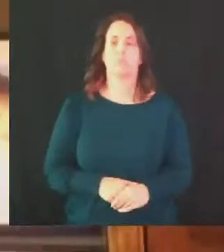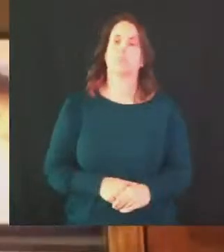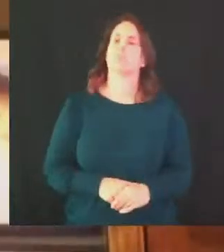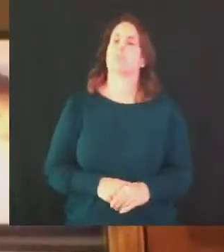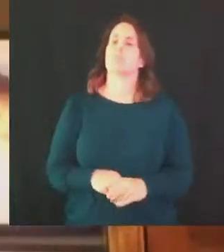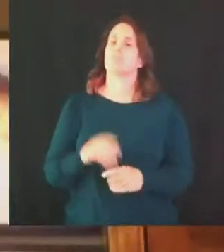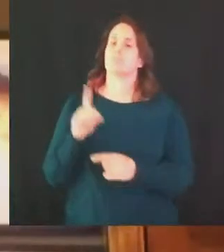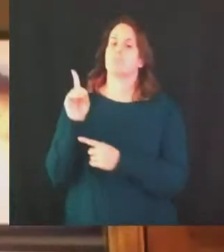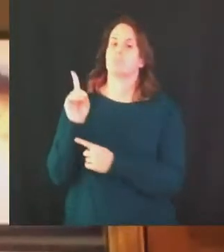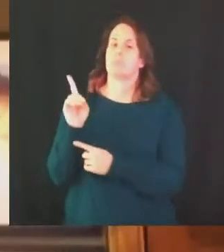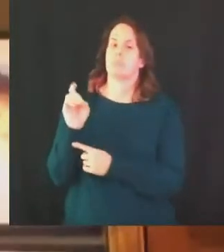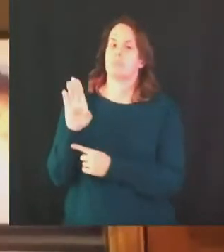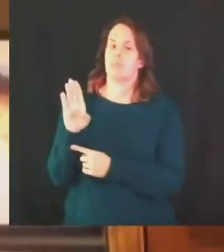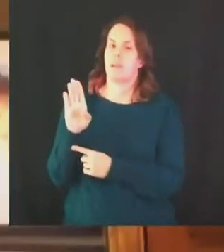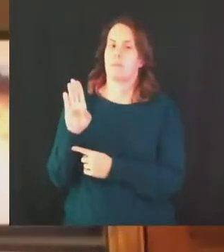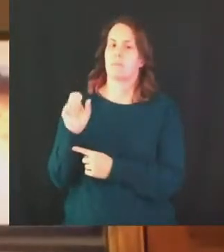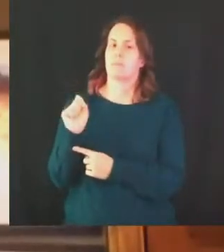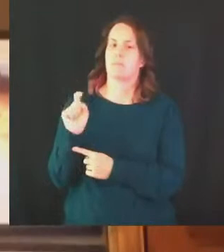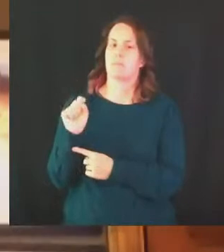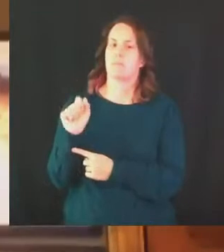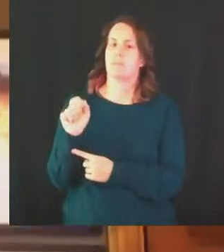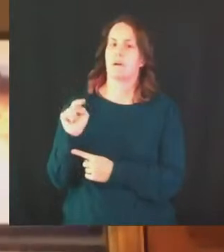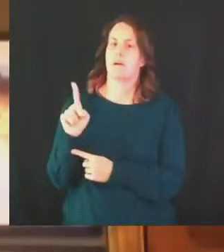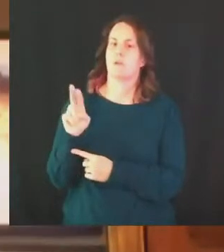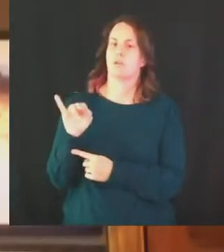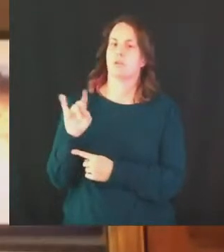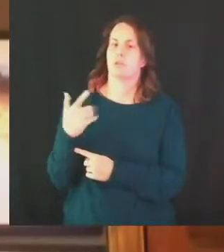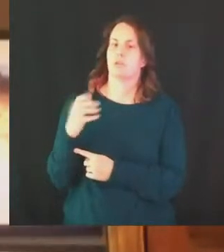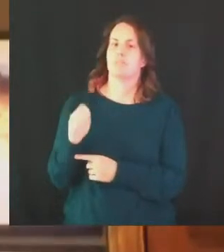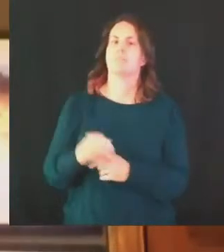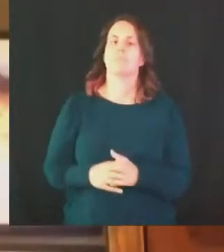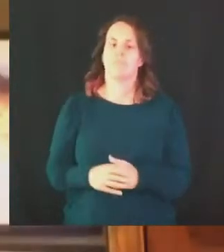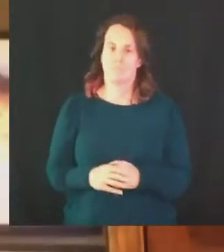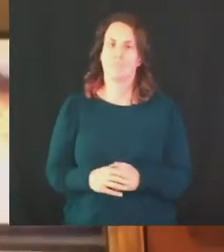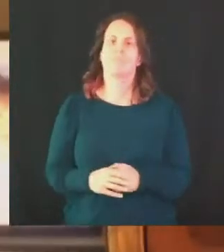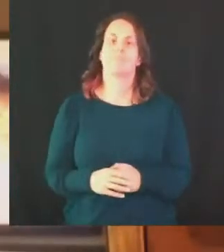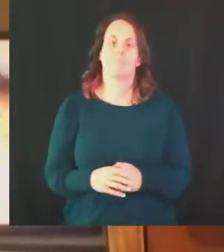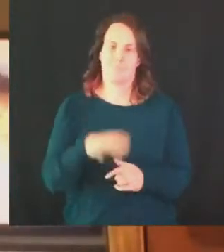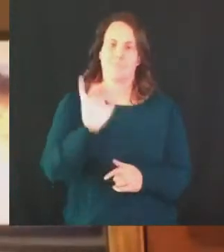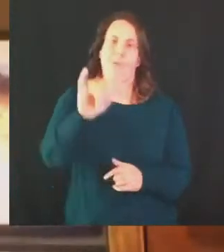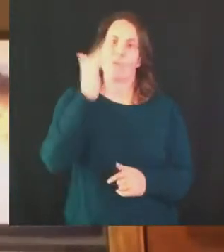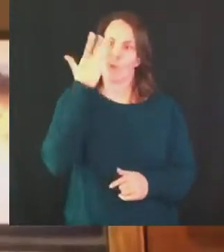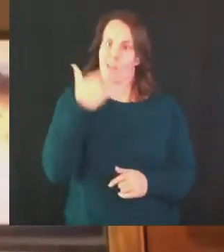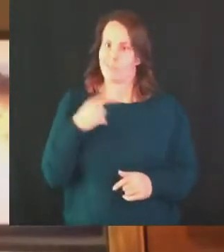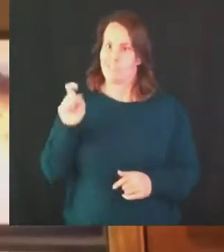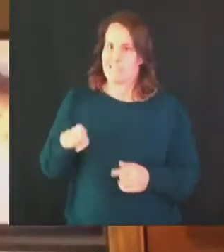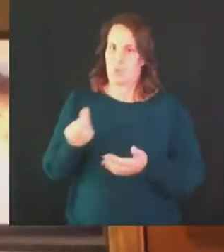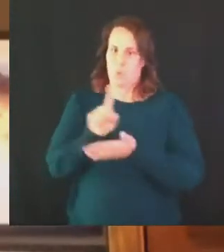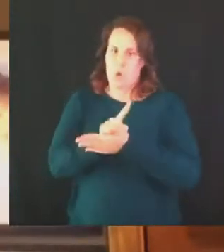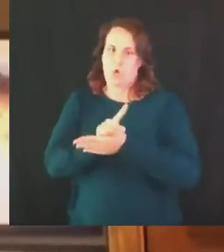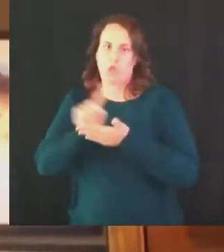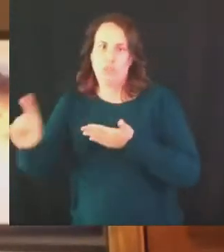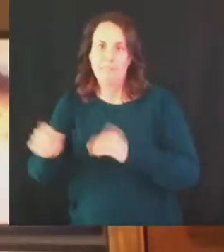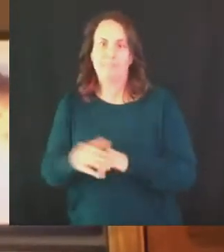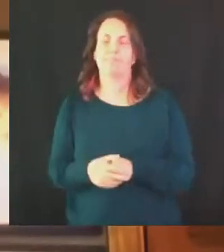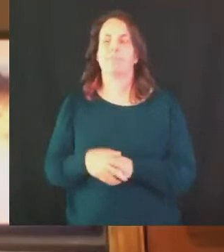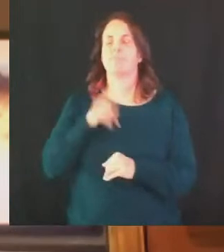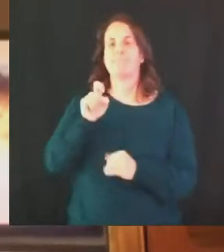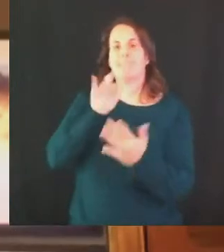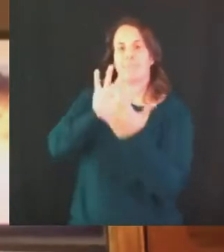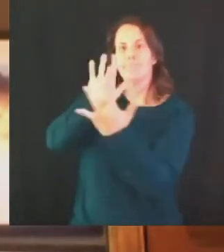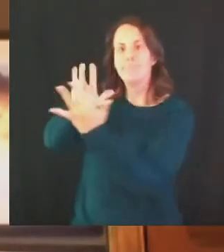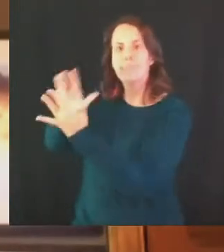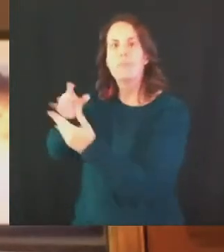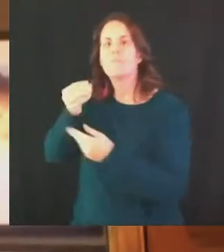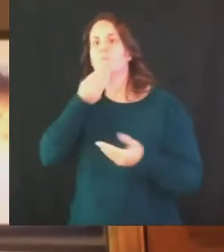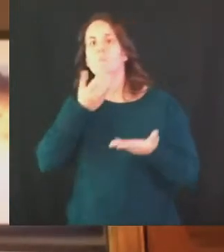we need several days to ramp up, to bring our food service back, our linen service back. We are in the process of deep cleaning